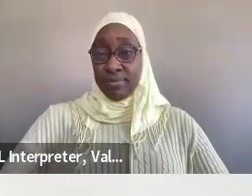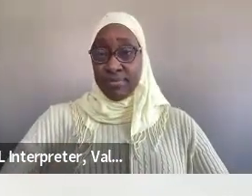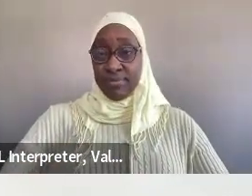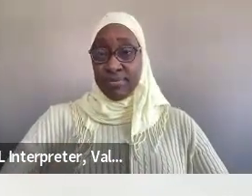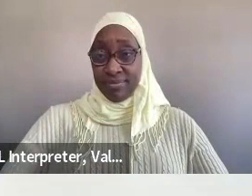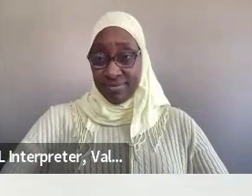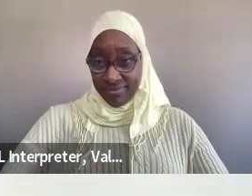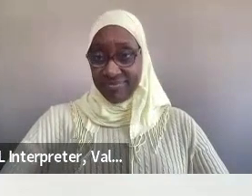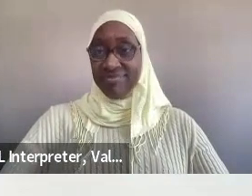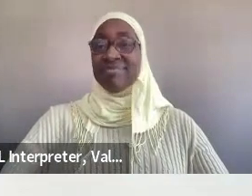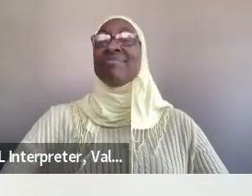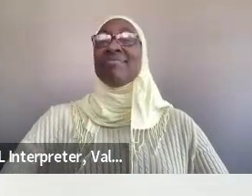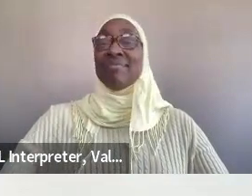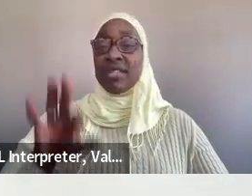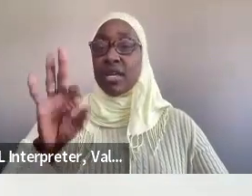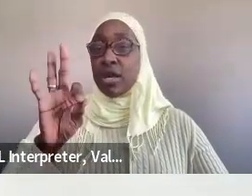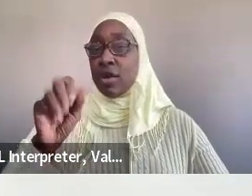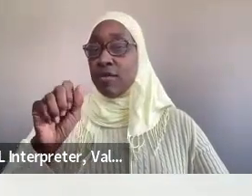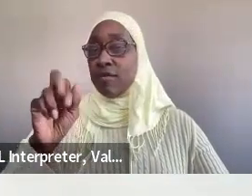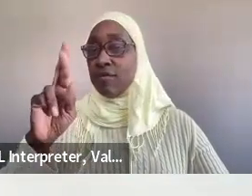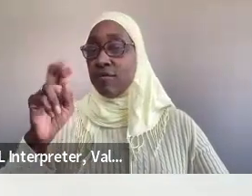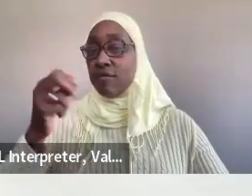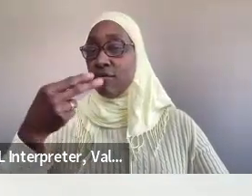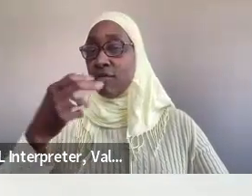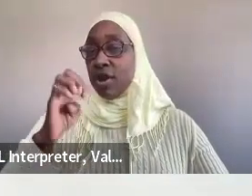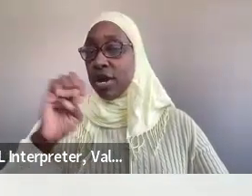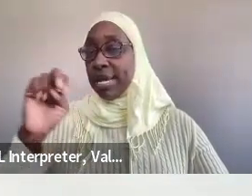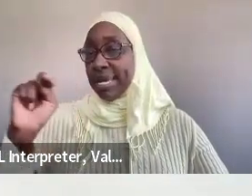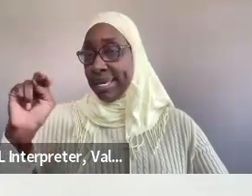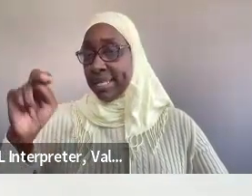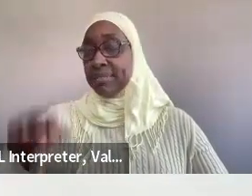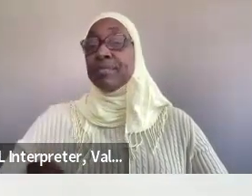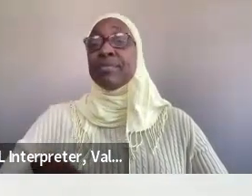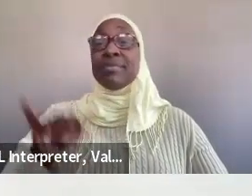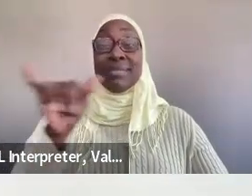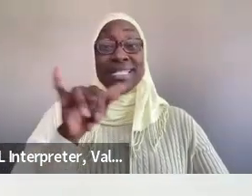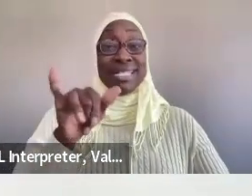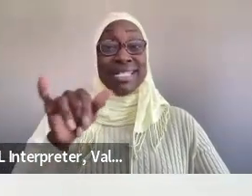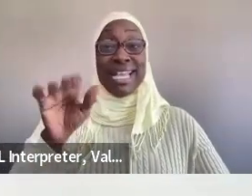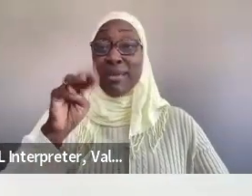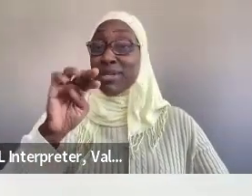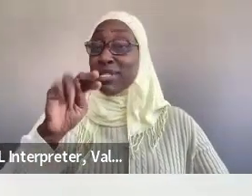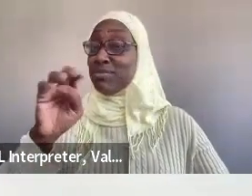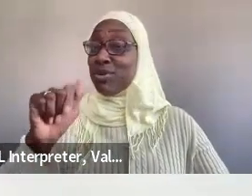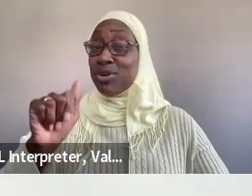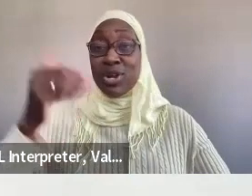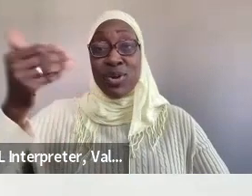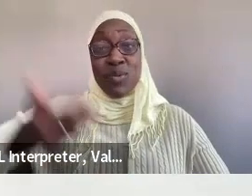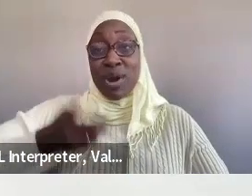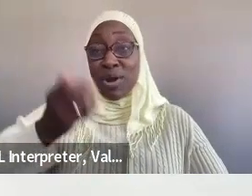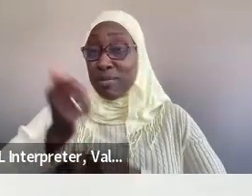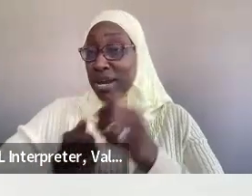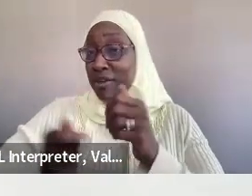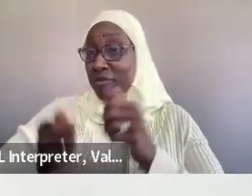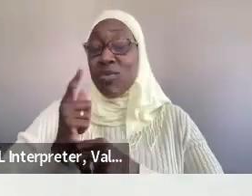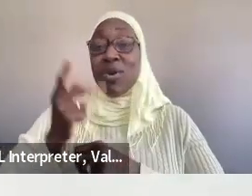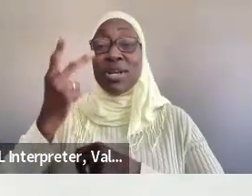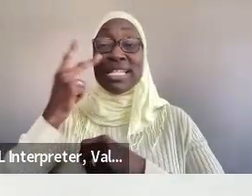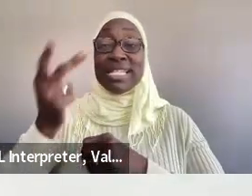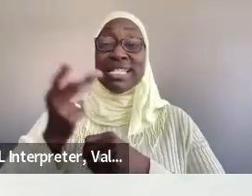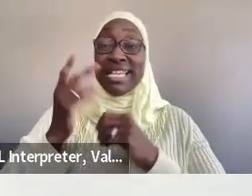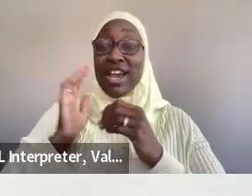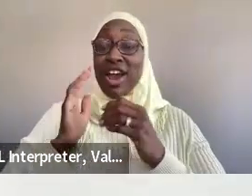Like Mona said, welcome all of you, and let's welcome our featured guests, the leaders from disability